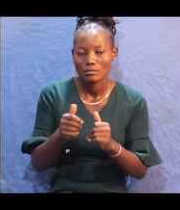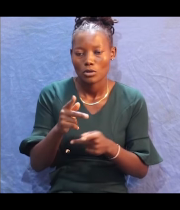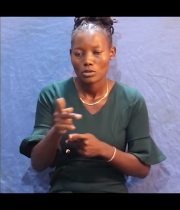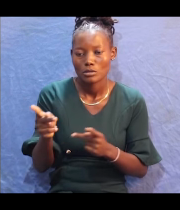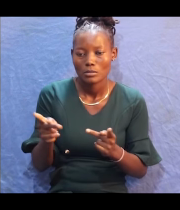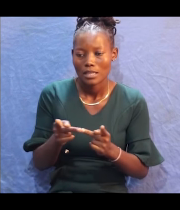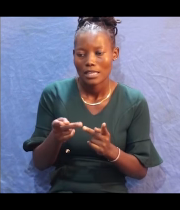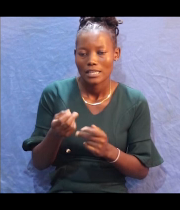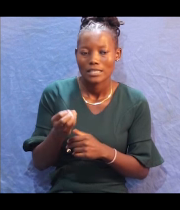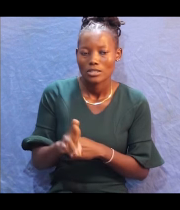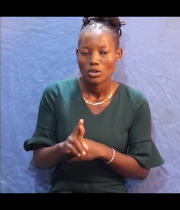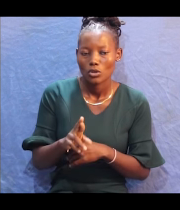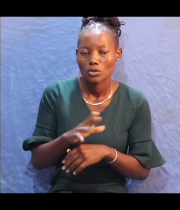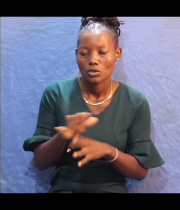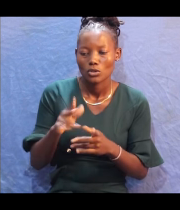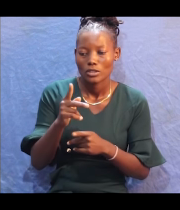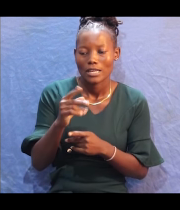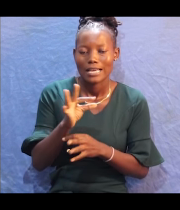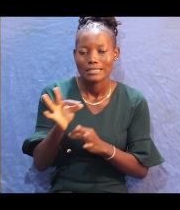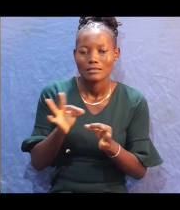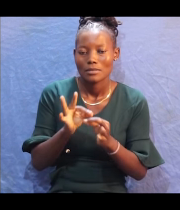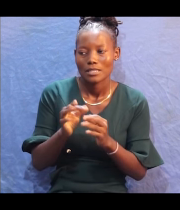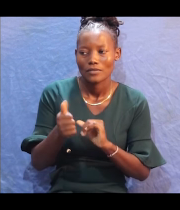some specific sport infrastructure.